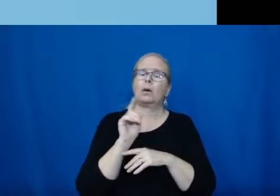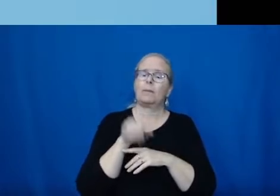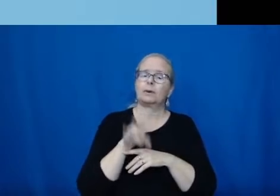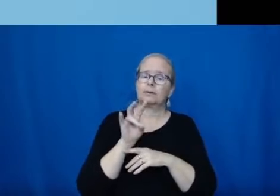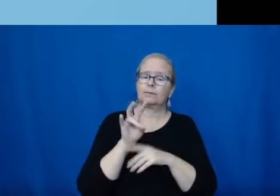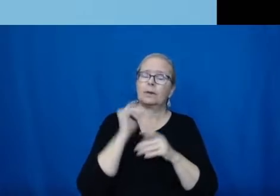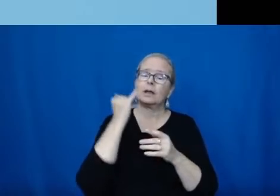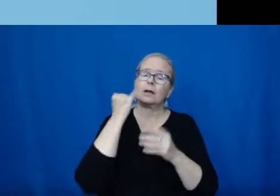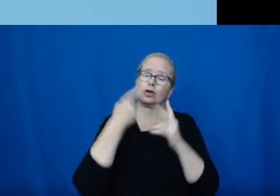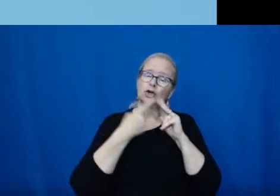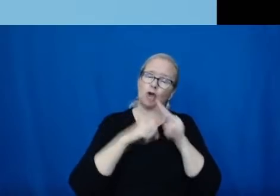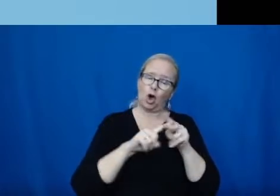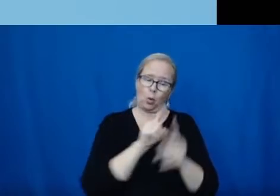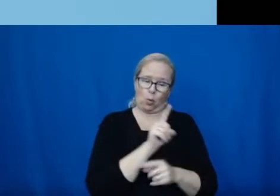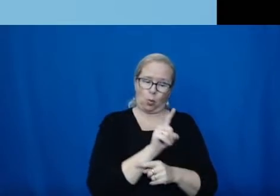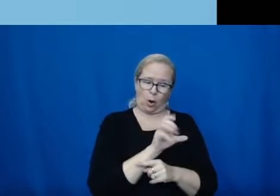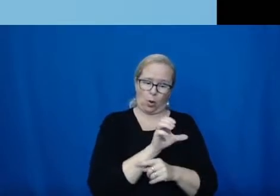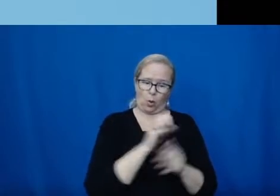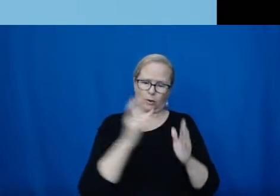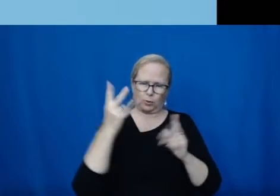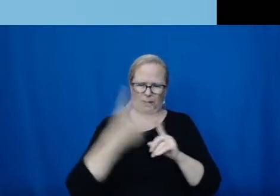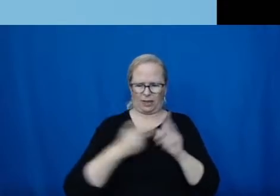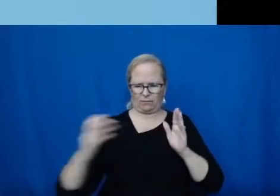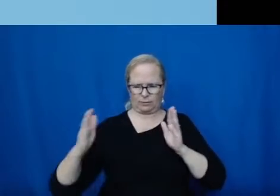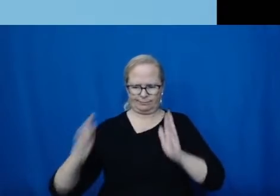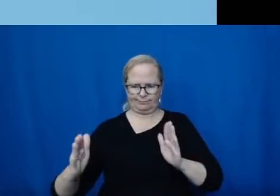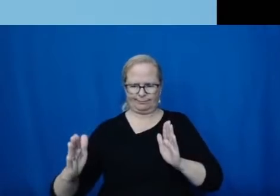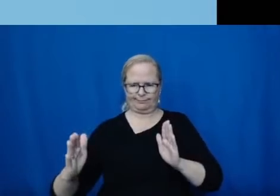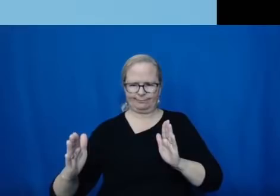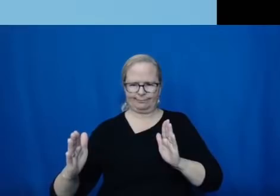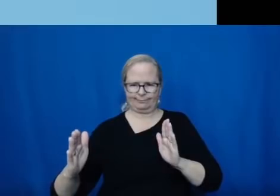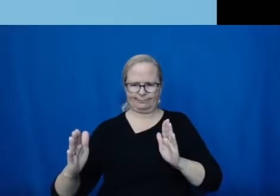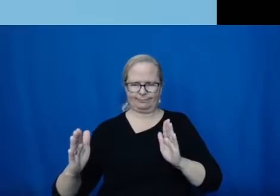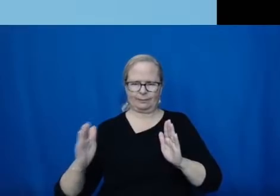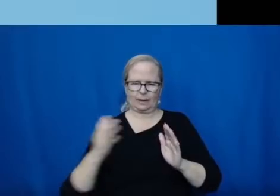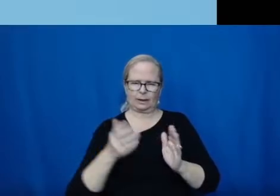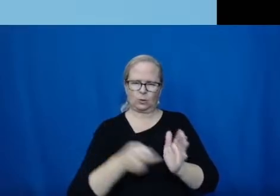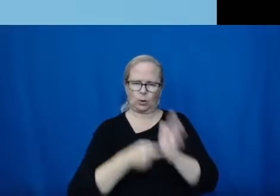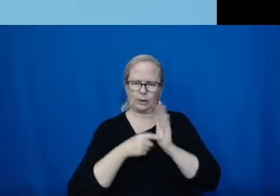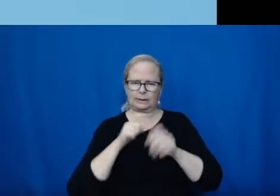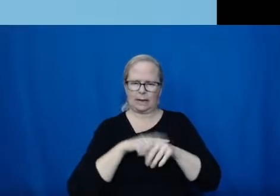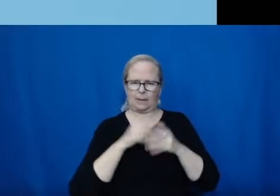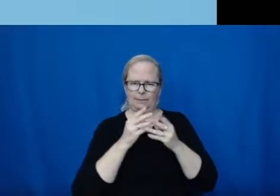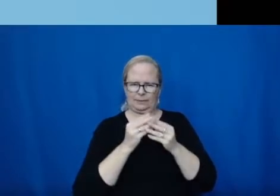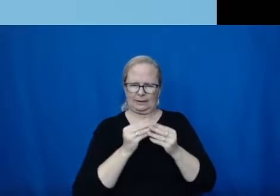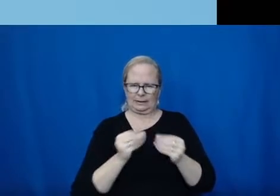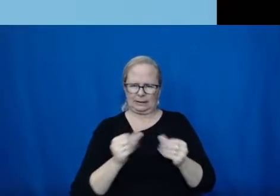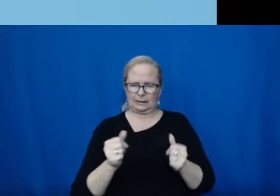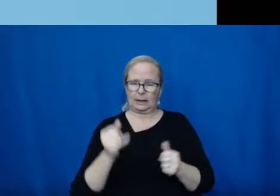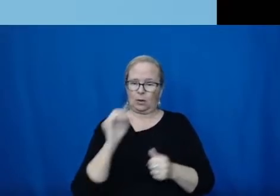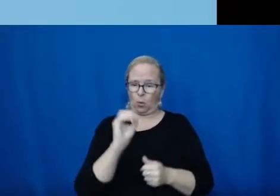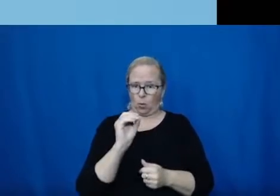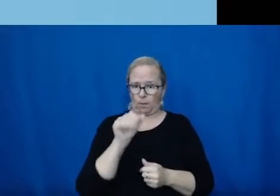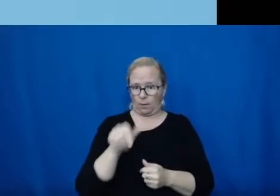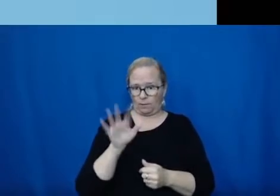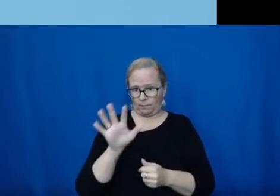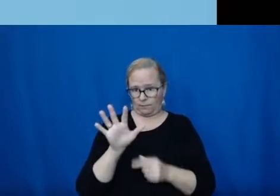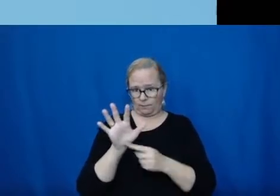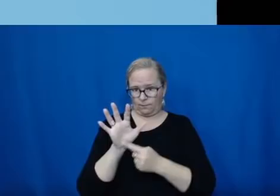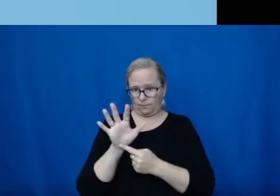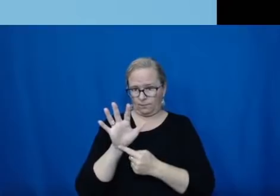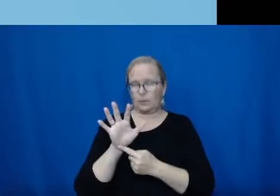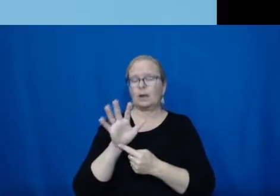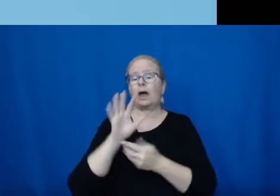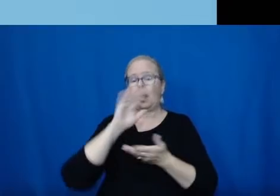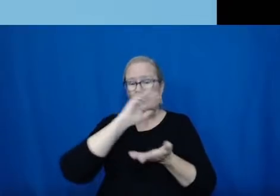R value of 0.5. And what is important is that R value of 0.9, we can almost